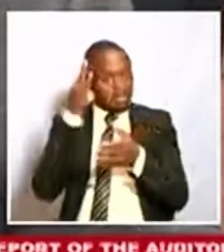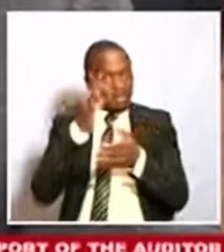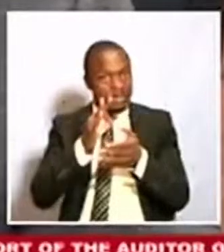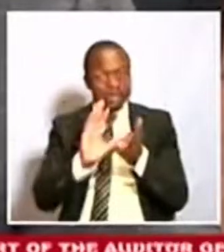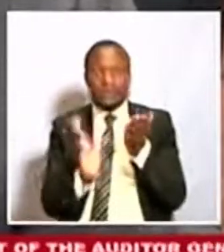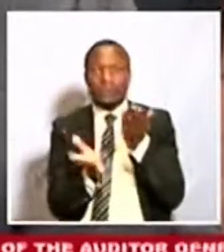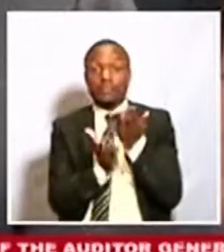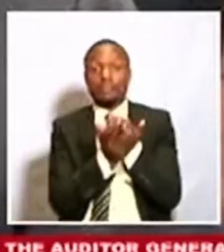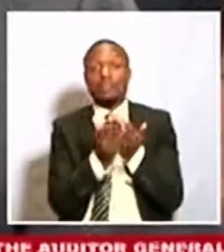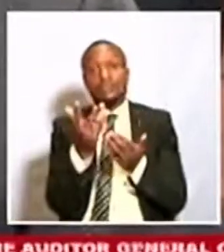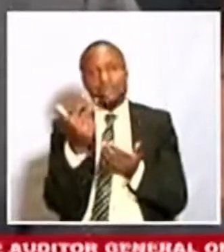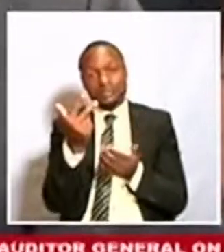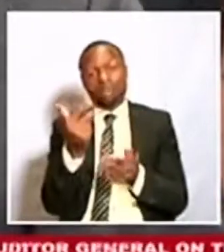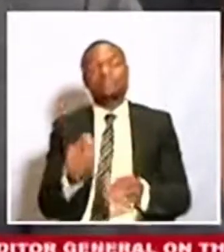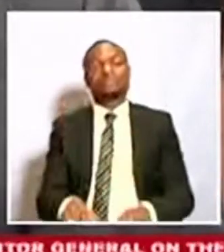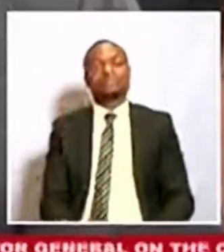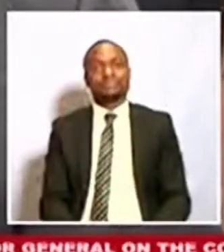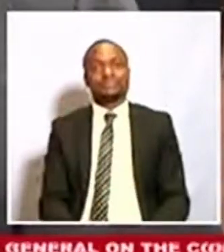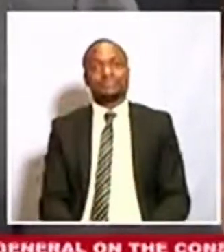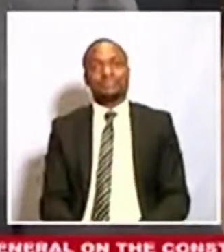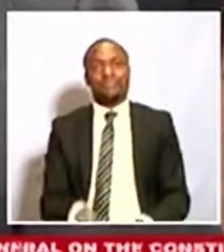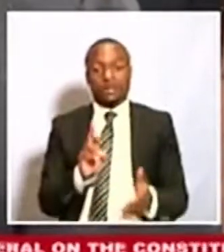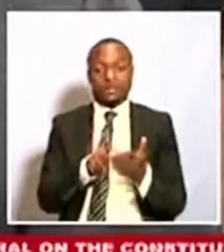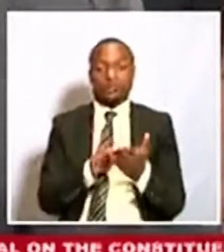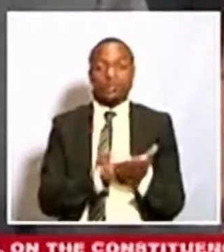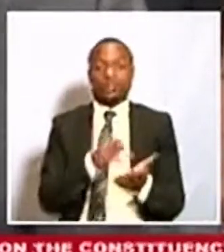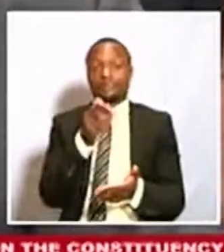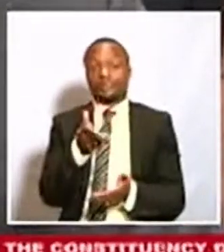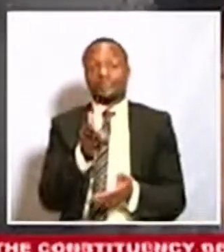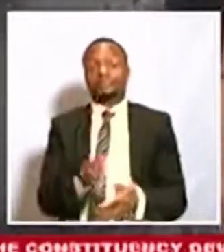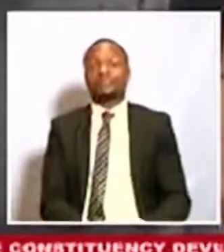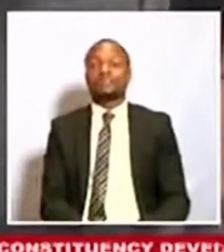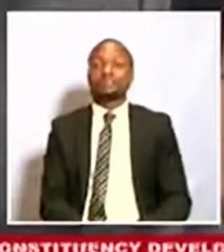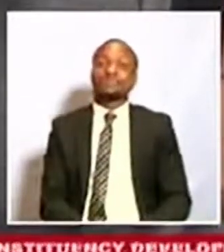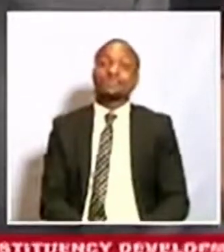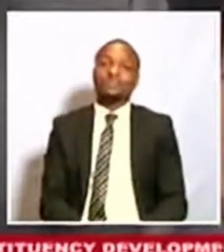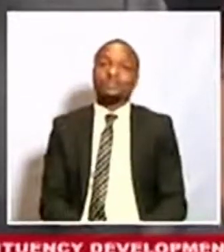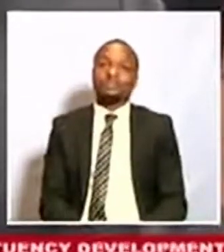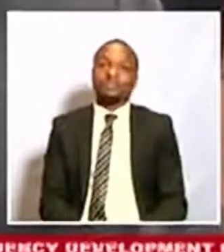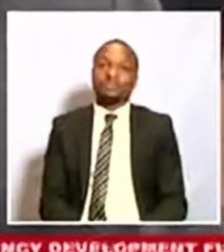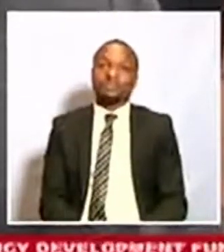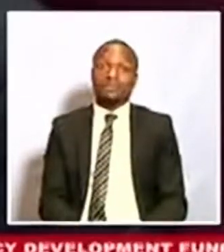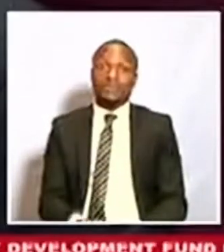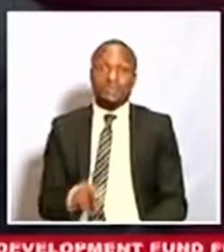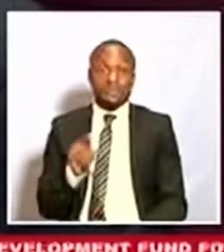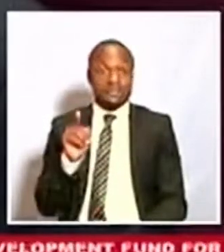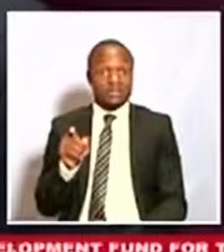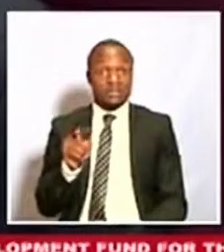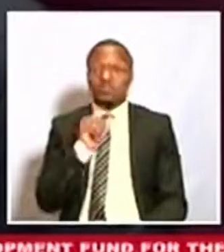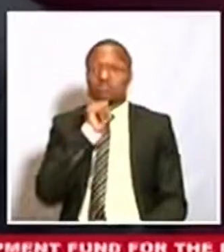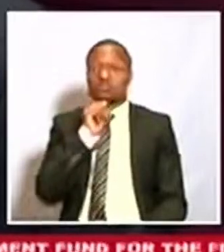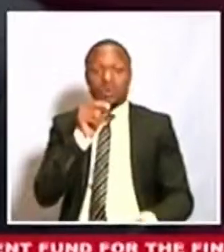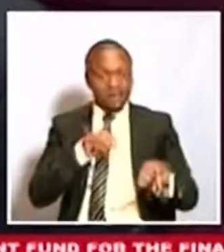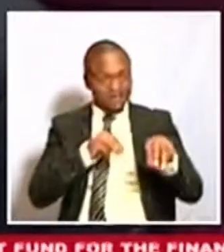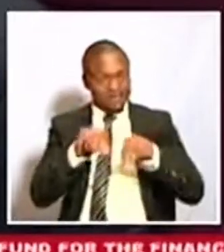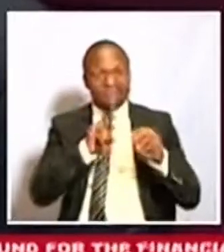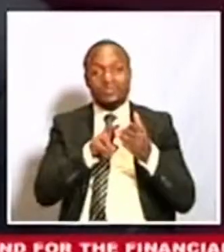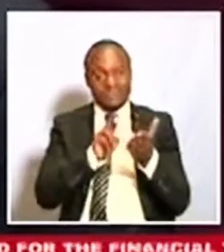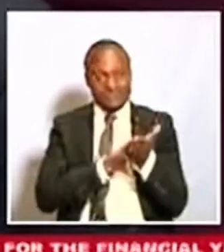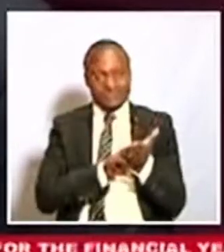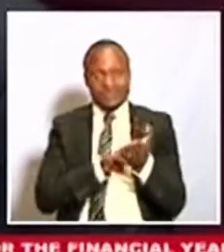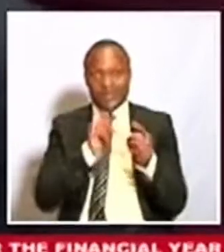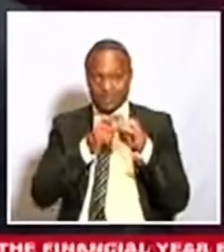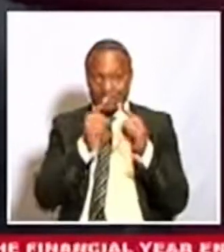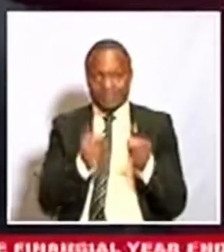Appendix 13. 13. That's where the report is. And I misspoke. It's not management report,